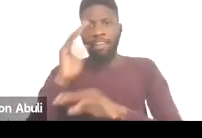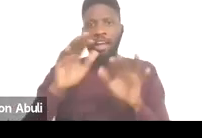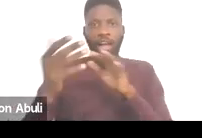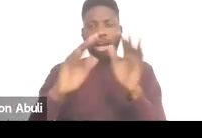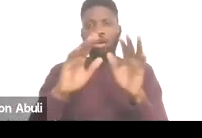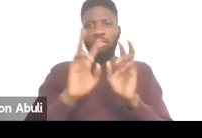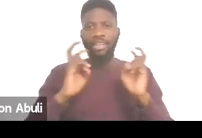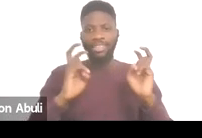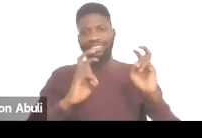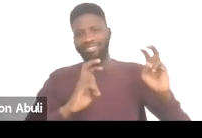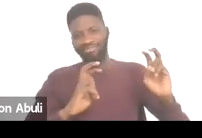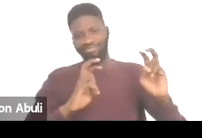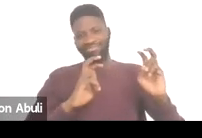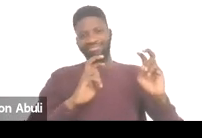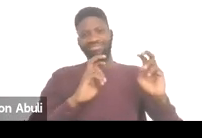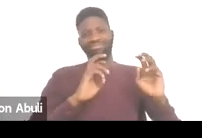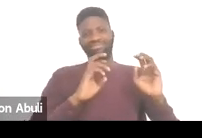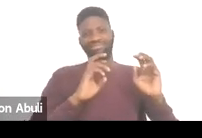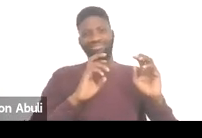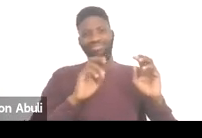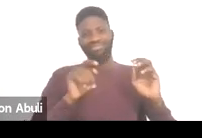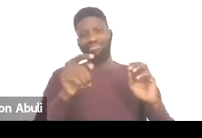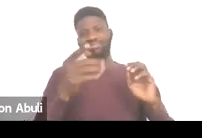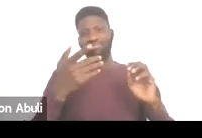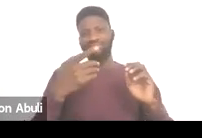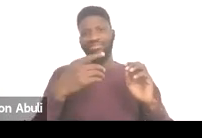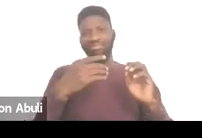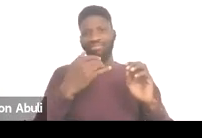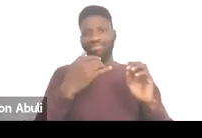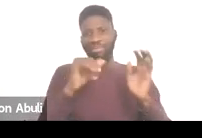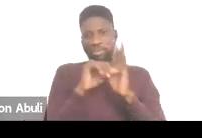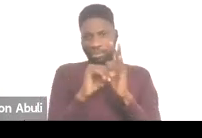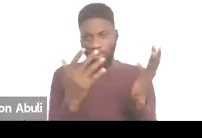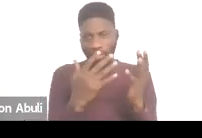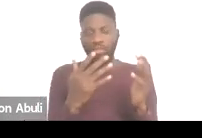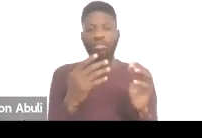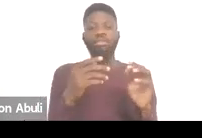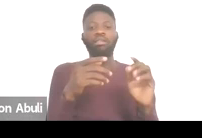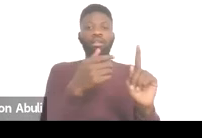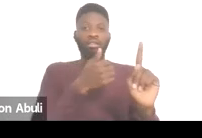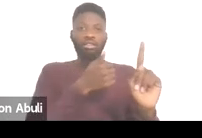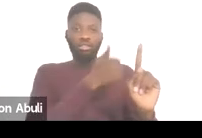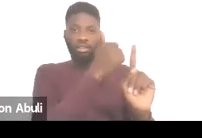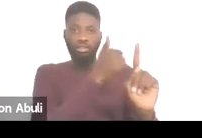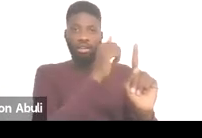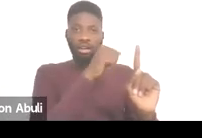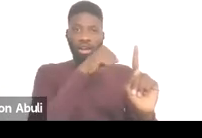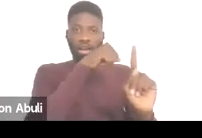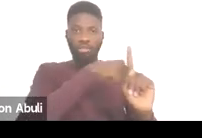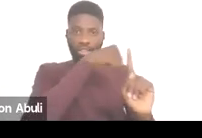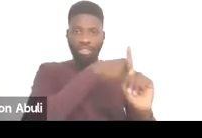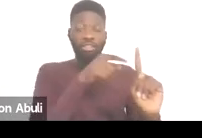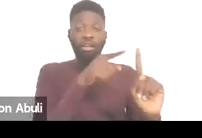wonder what went wrong. Also, self-advocacy. This links very well with the interview